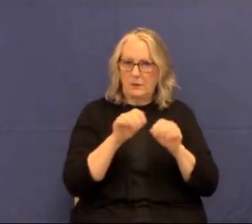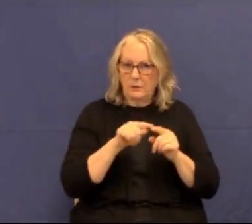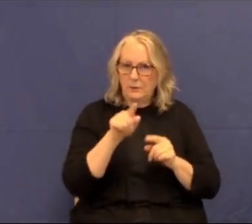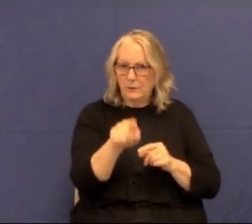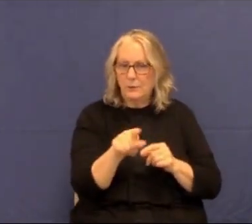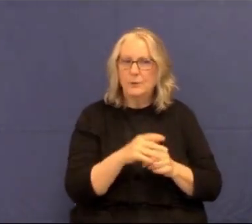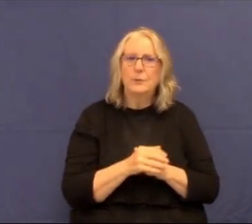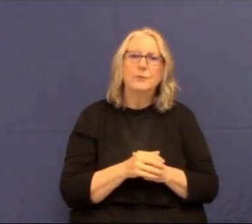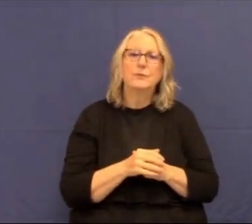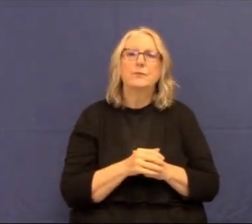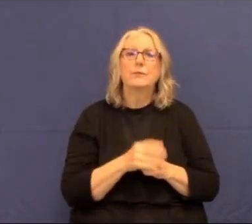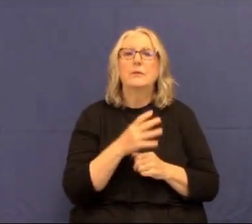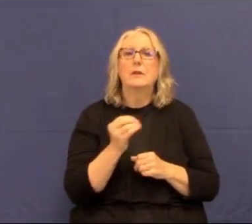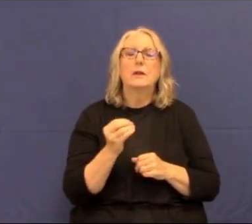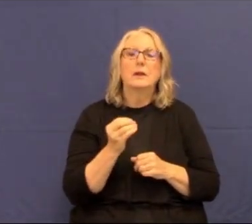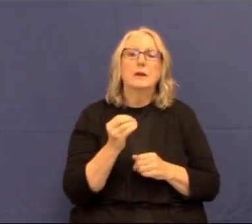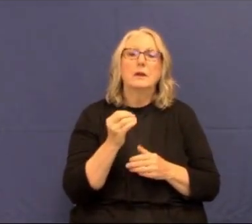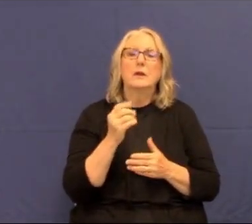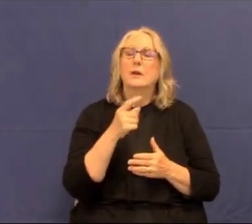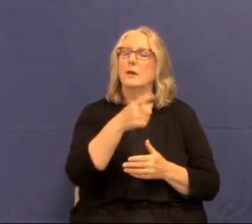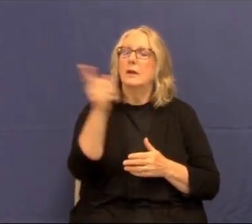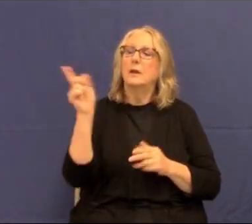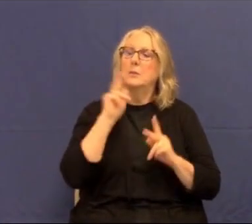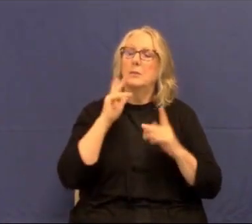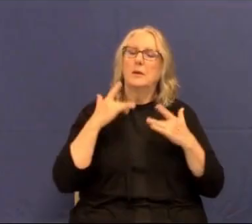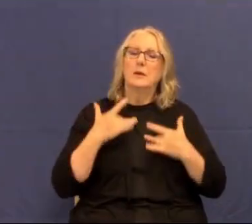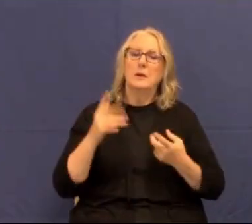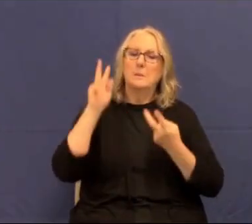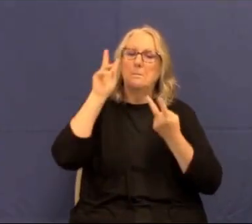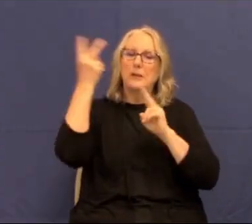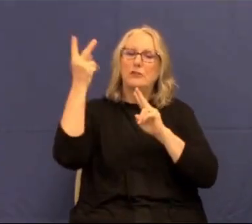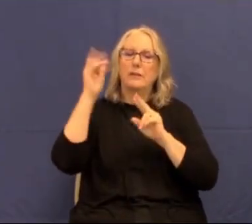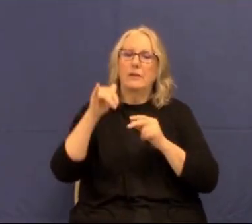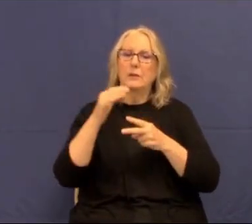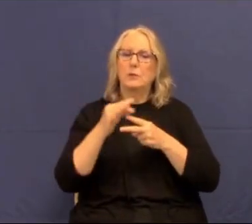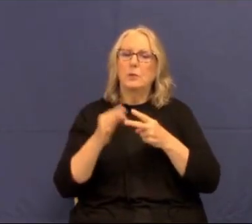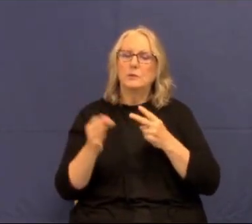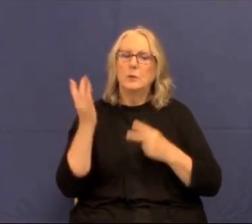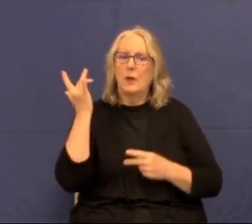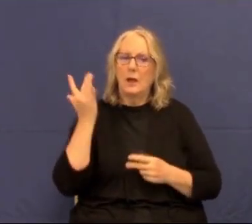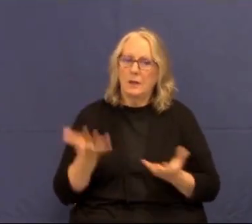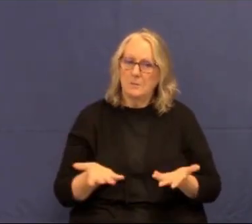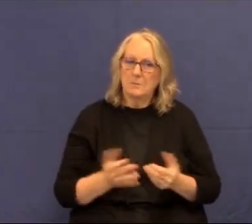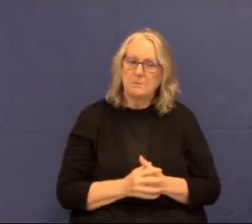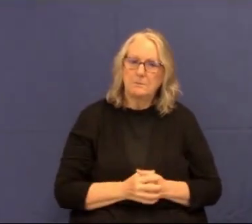you? And what do people usually misunderstand about that choice?